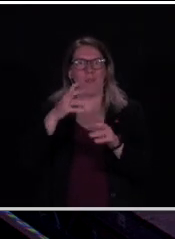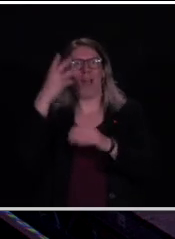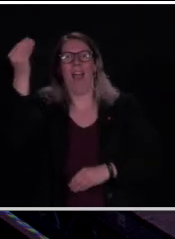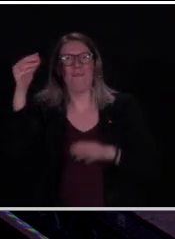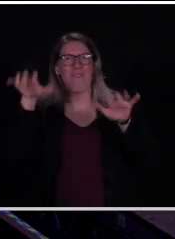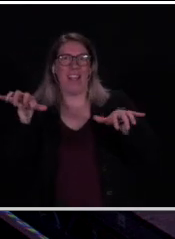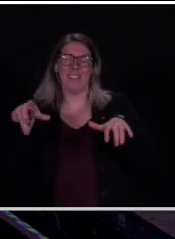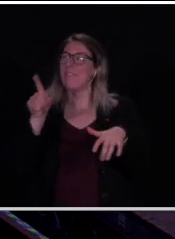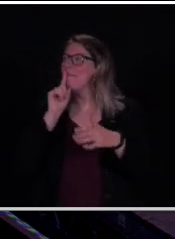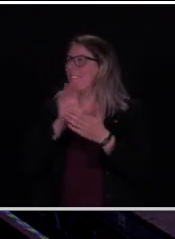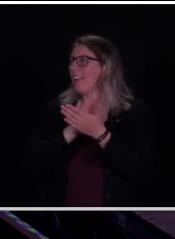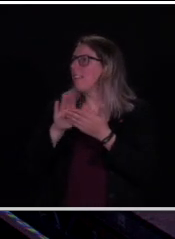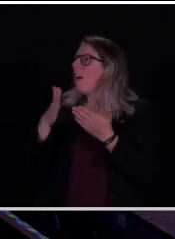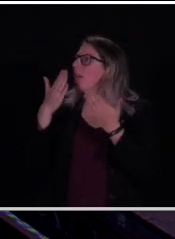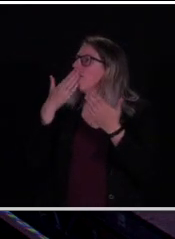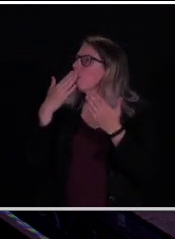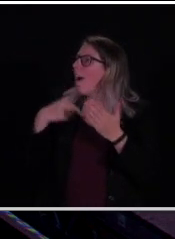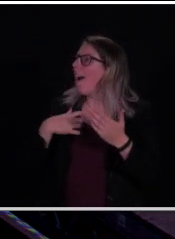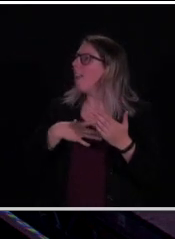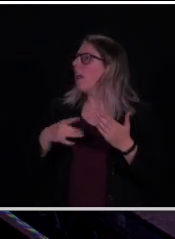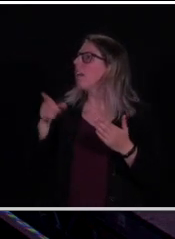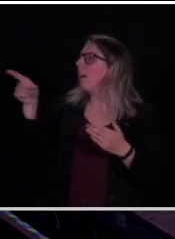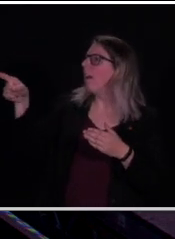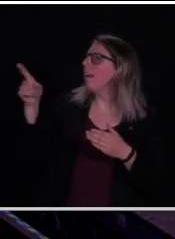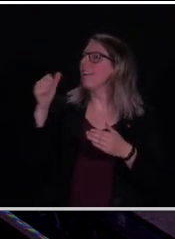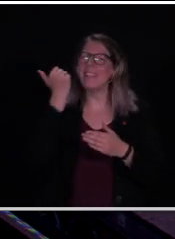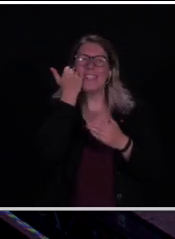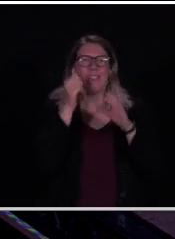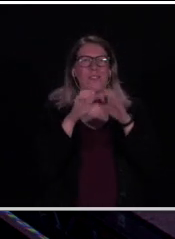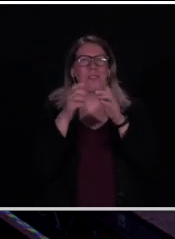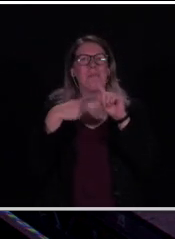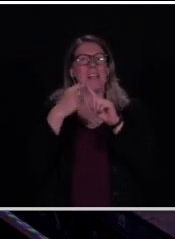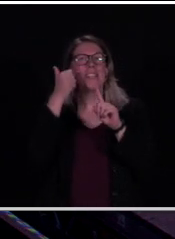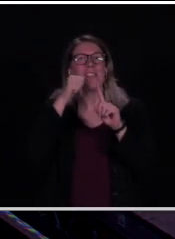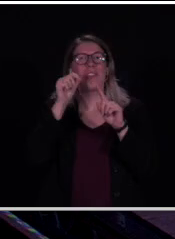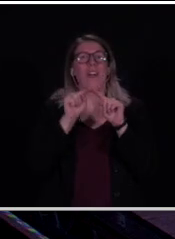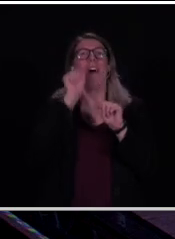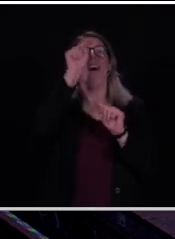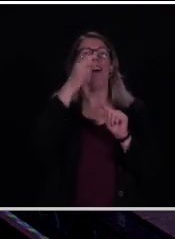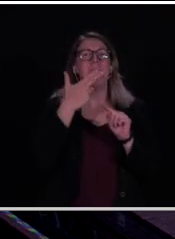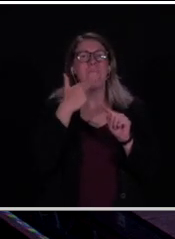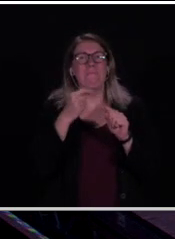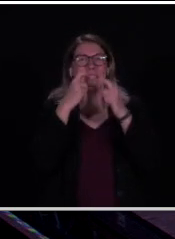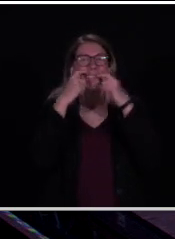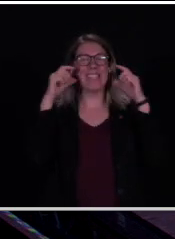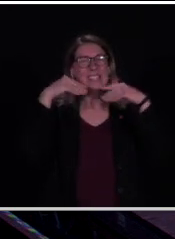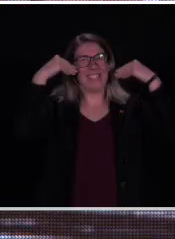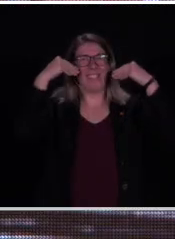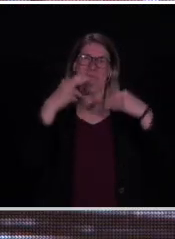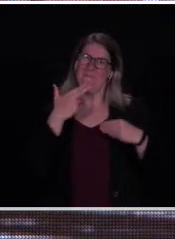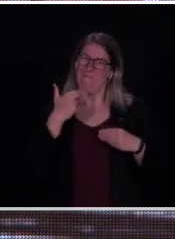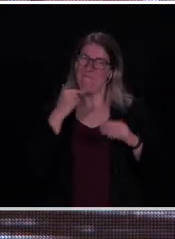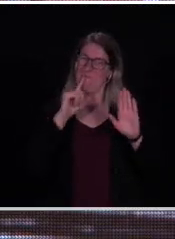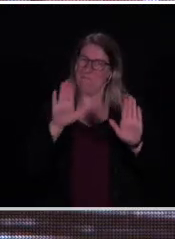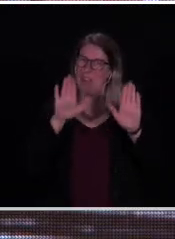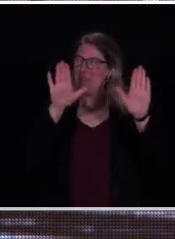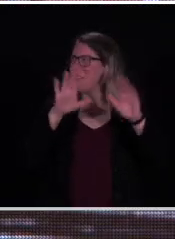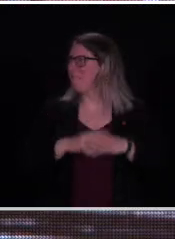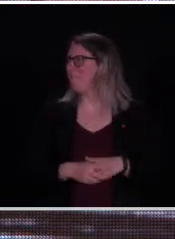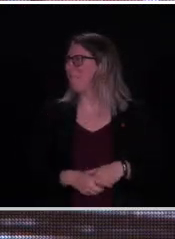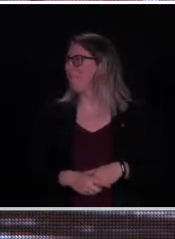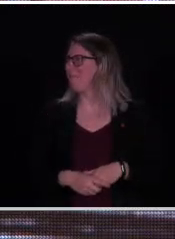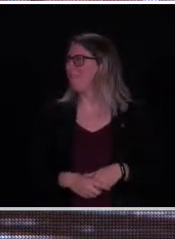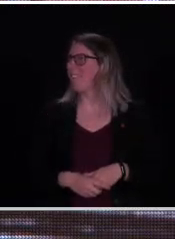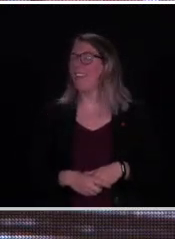you, folks. I love that Village Dental Group, and then look at that little girl with those teeth up there. That's wonderful. Well, our